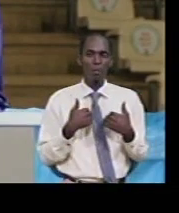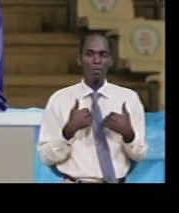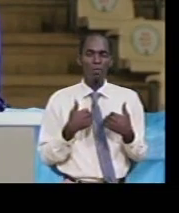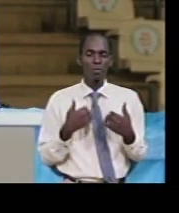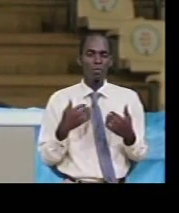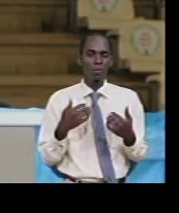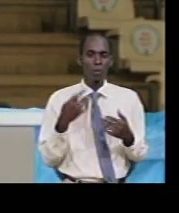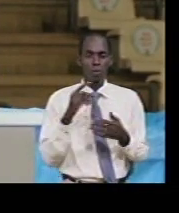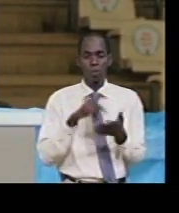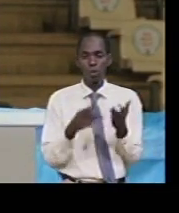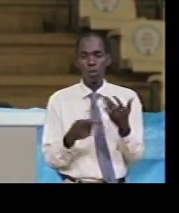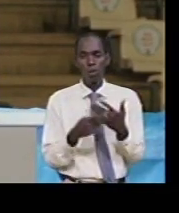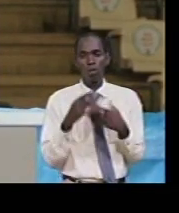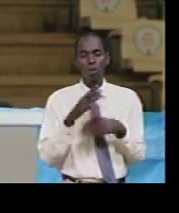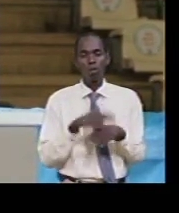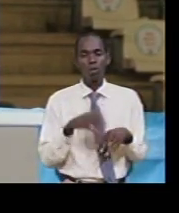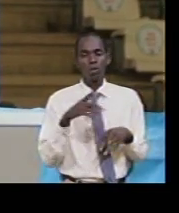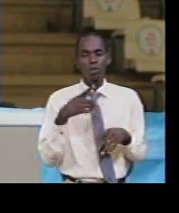section.